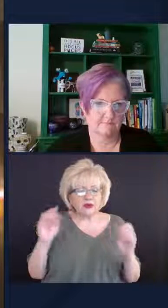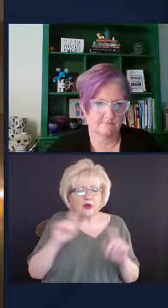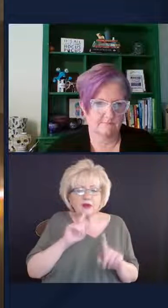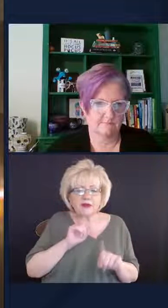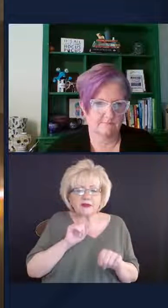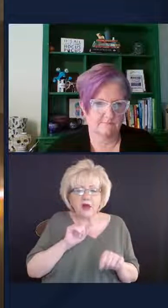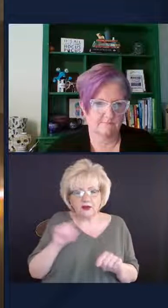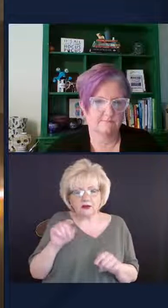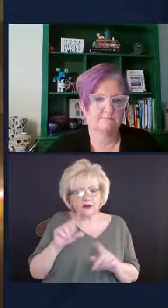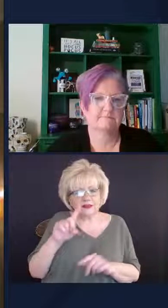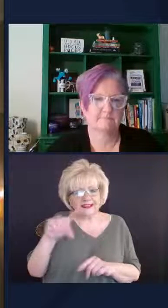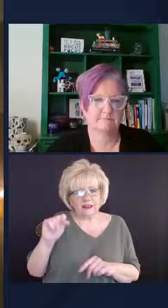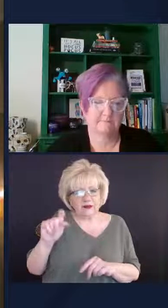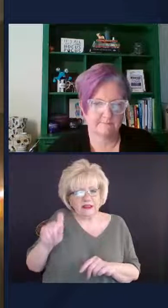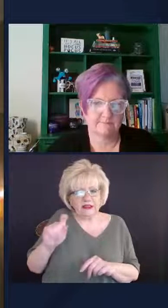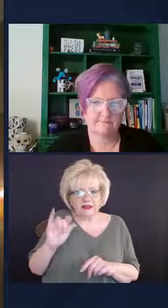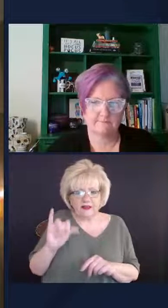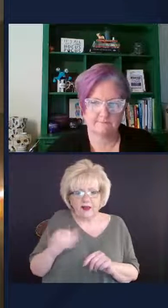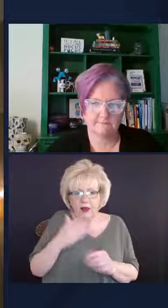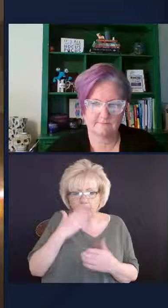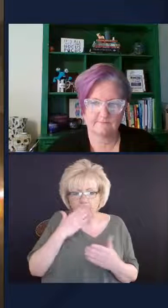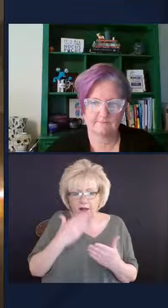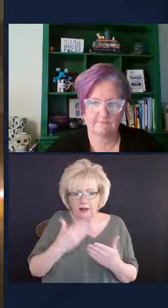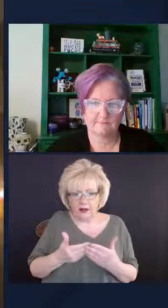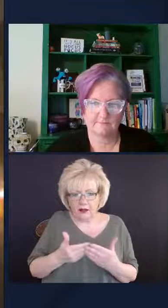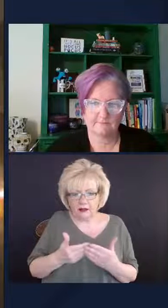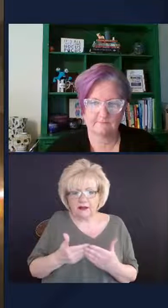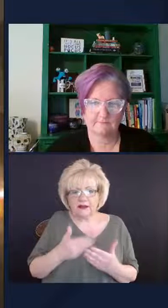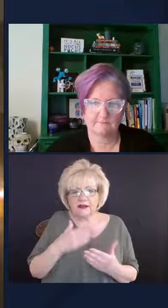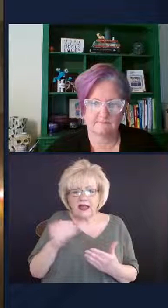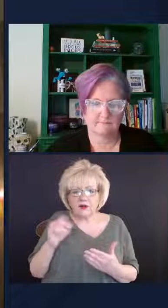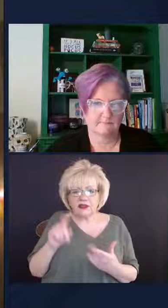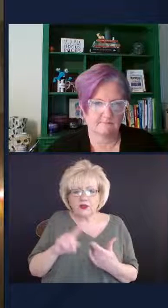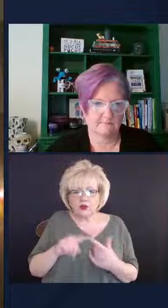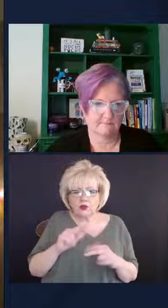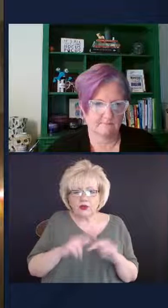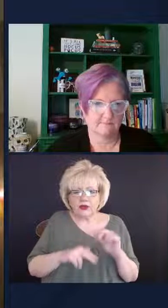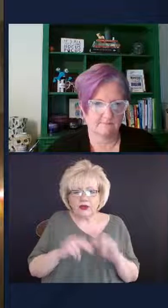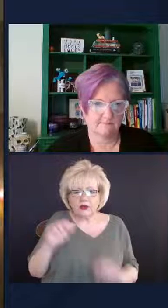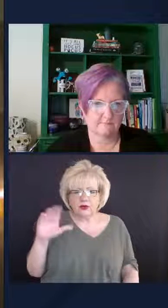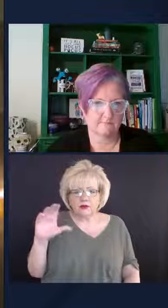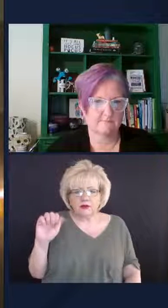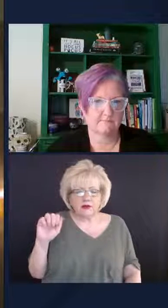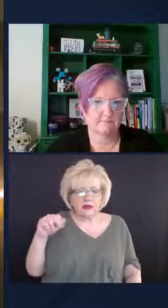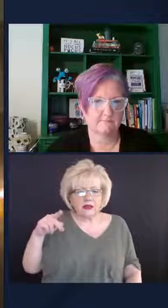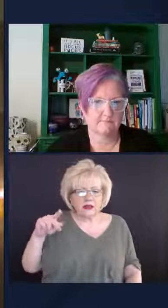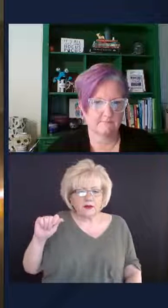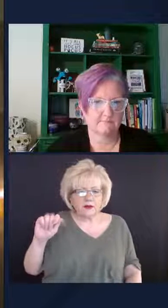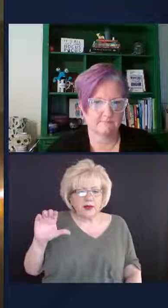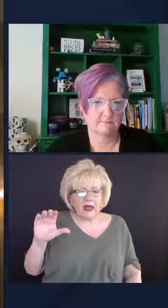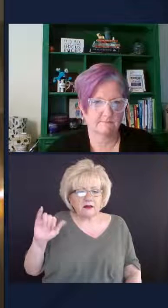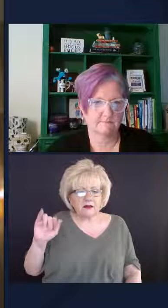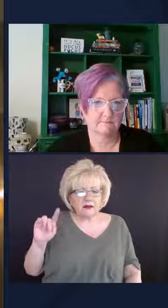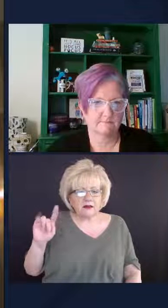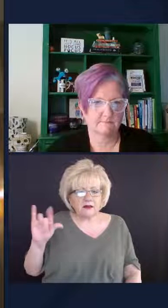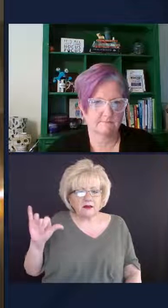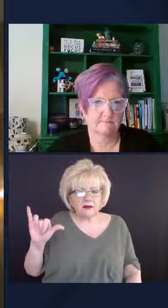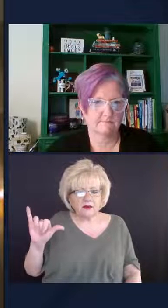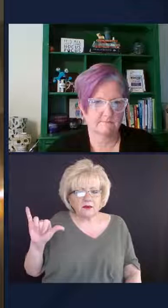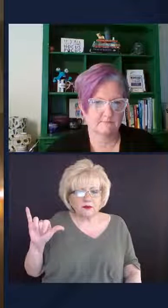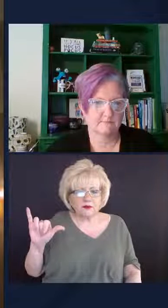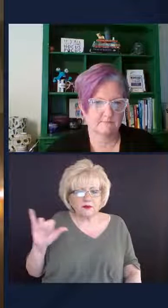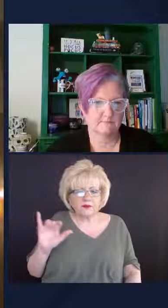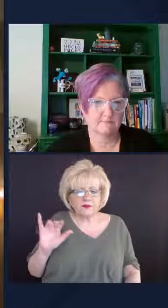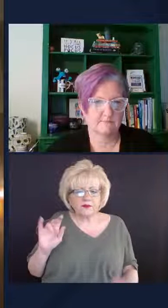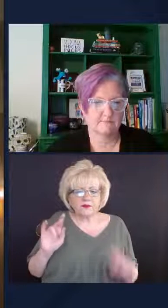needs all that well. And we need to build capacity, and we need to make sure that people understand um, how